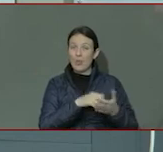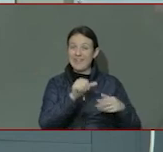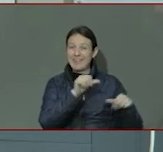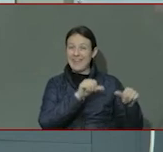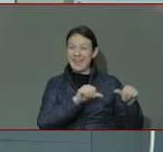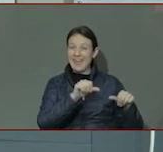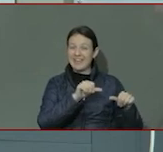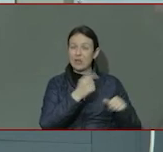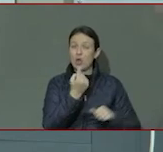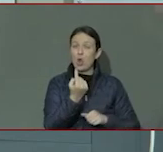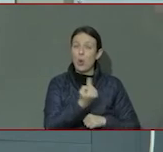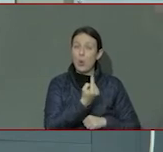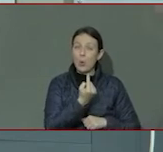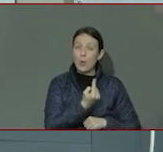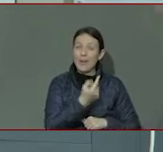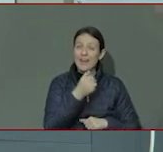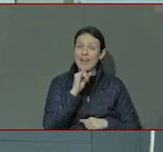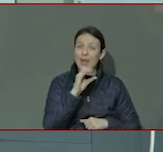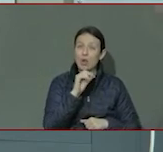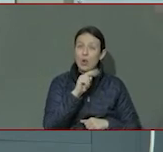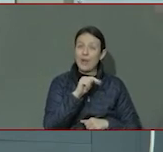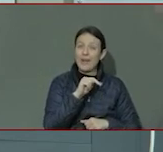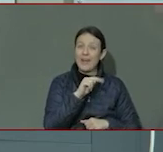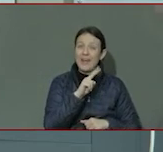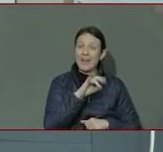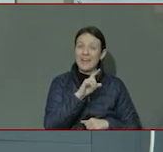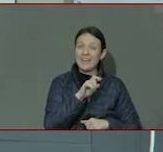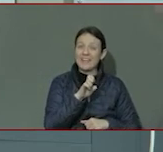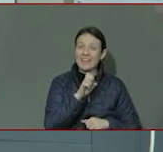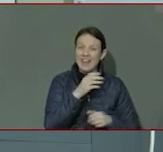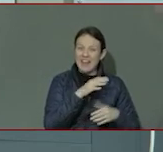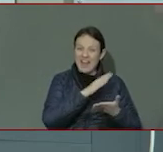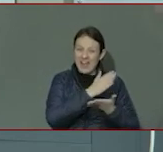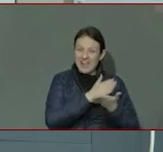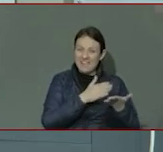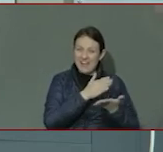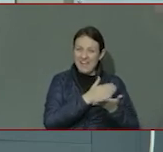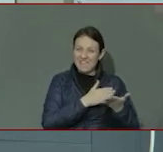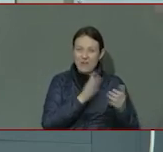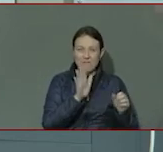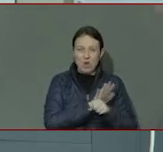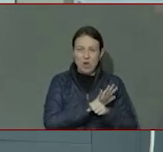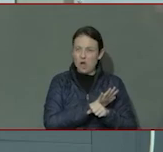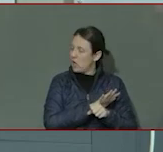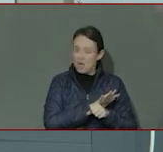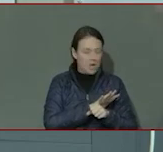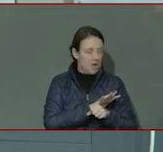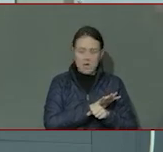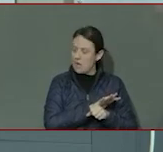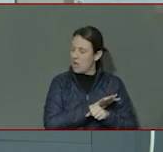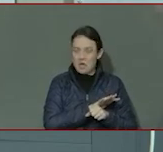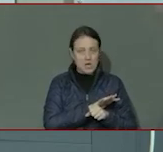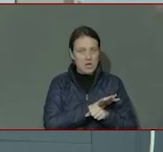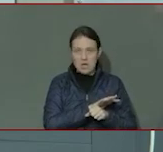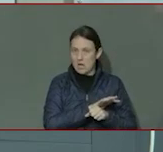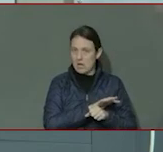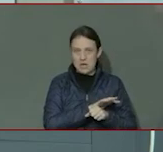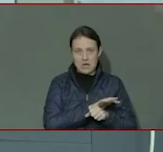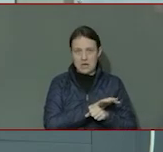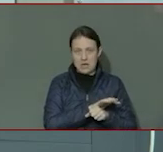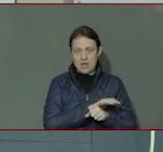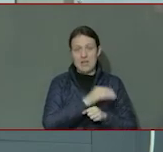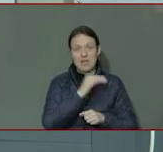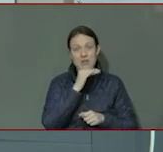only ionizes partially, incompletely. So in other words, we